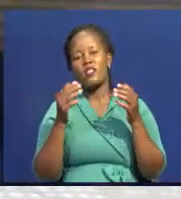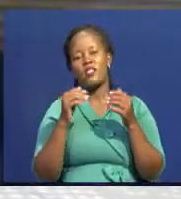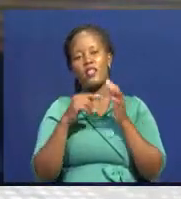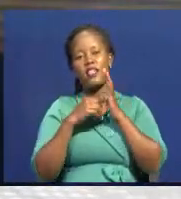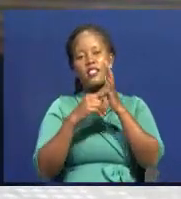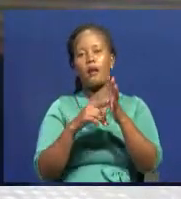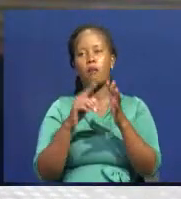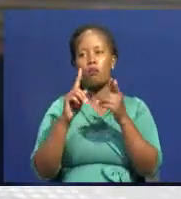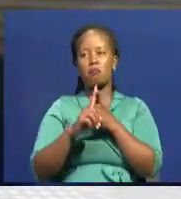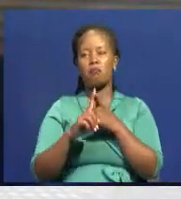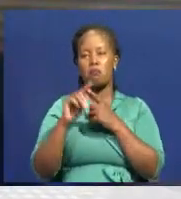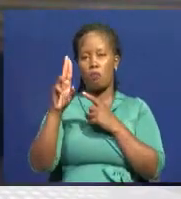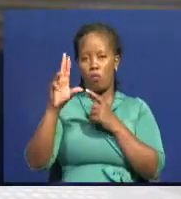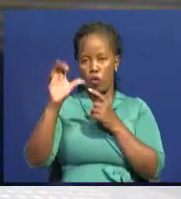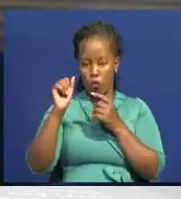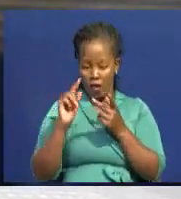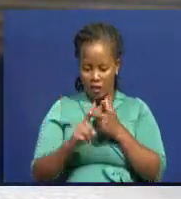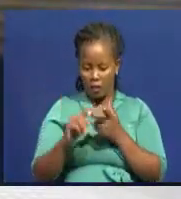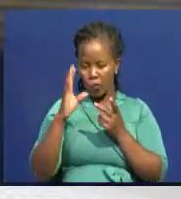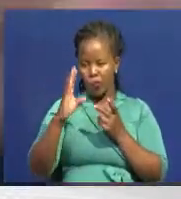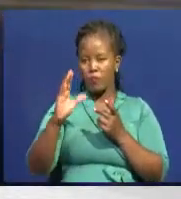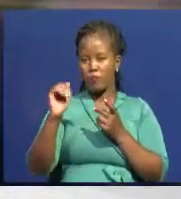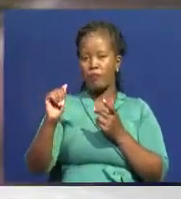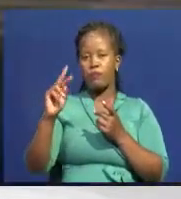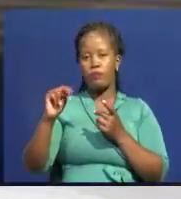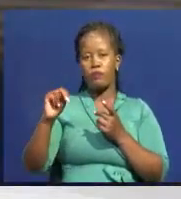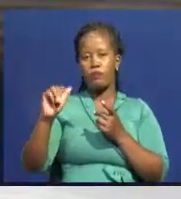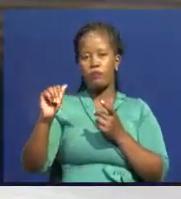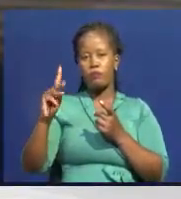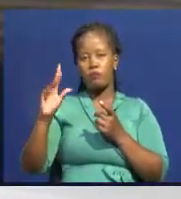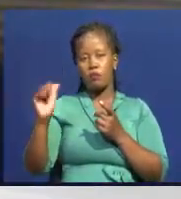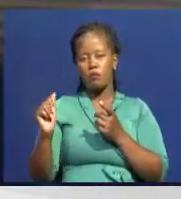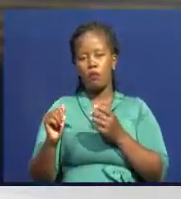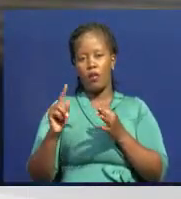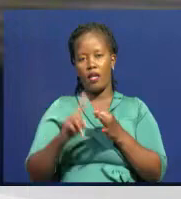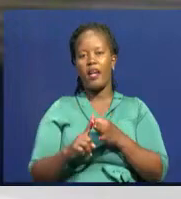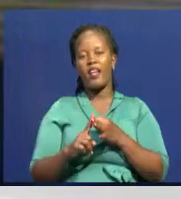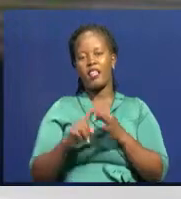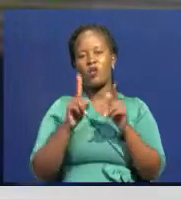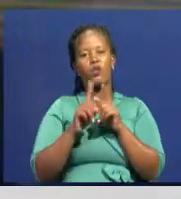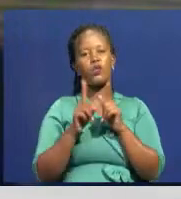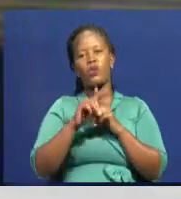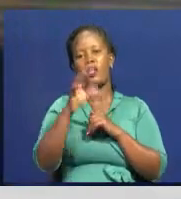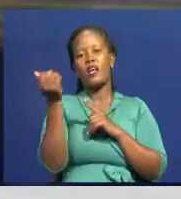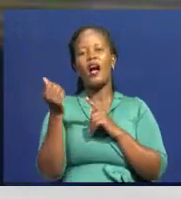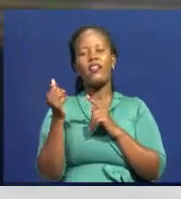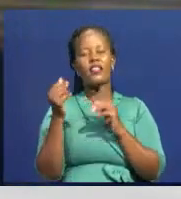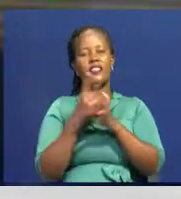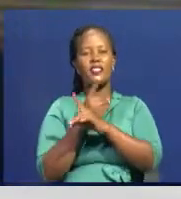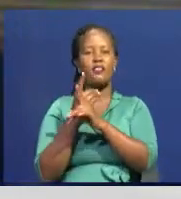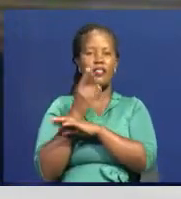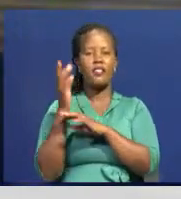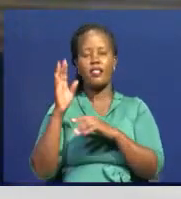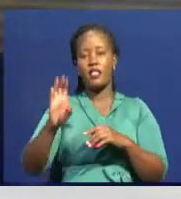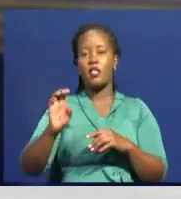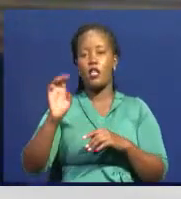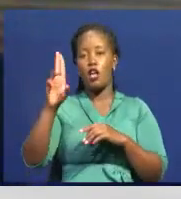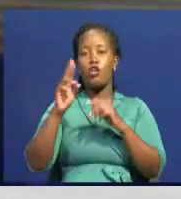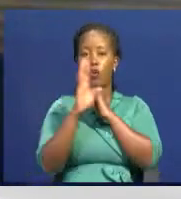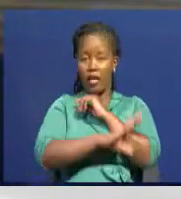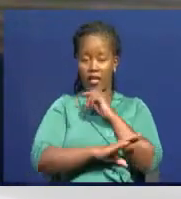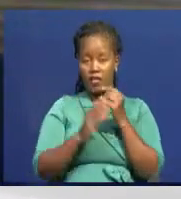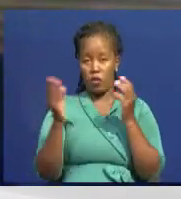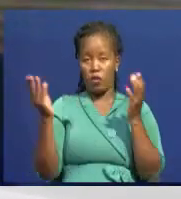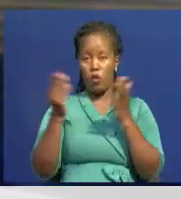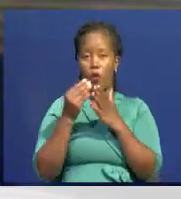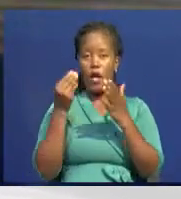I would name Canada, I would name Australia, some European countries where these funds could be raised